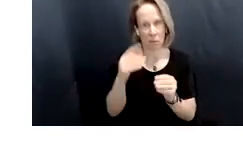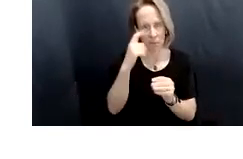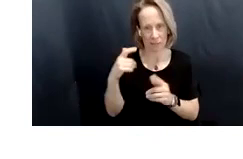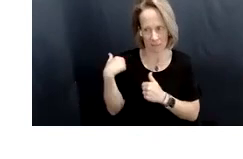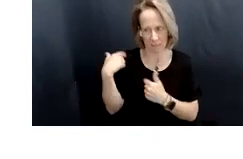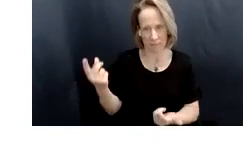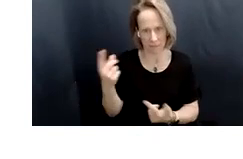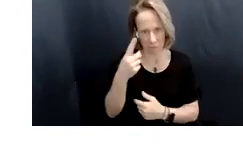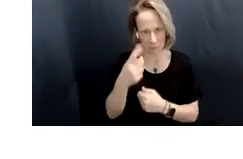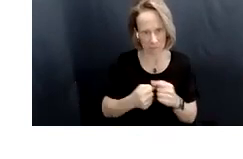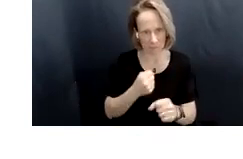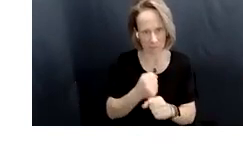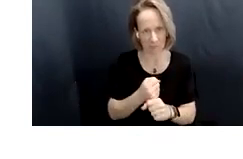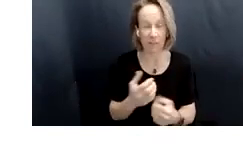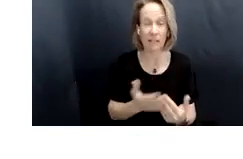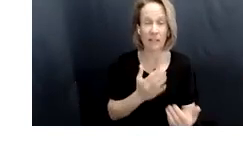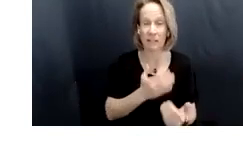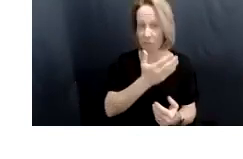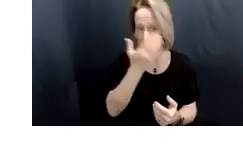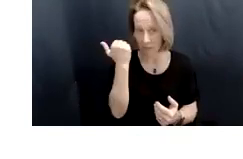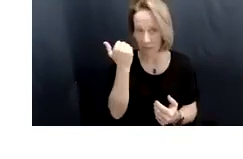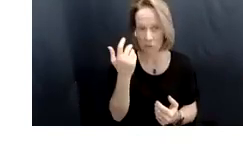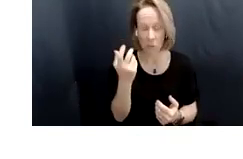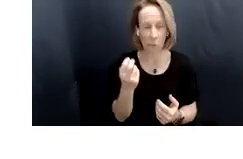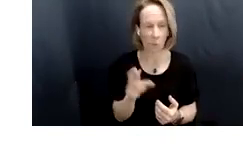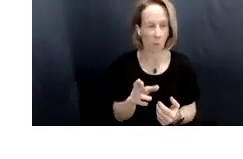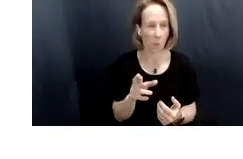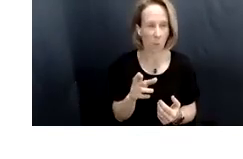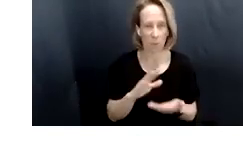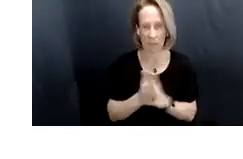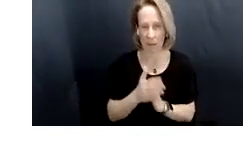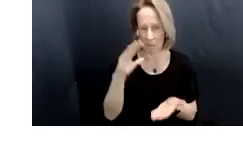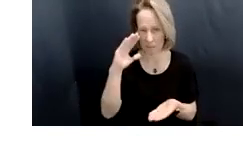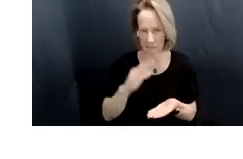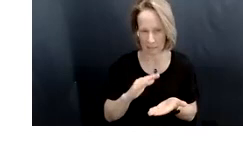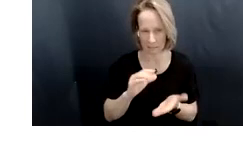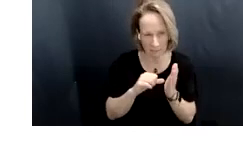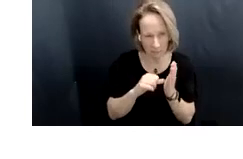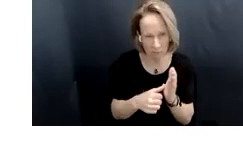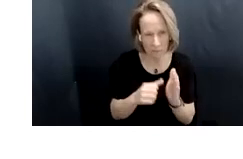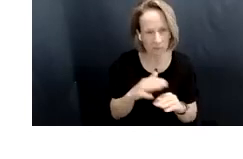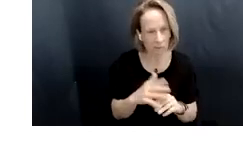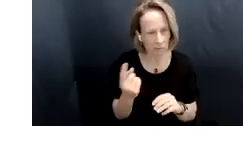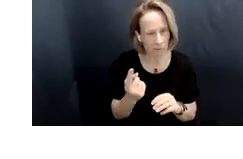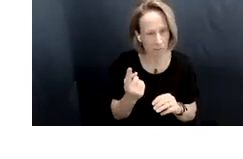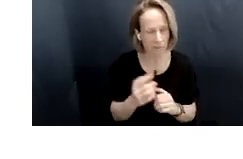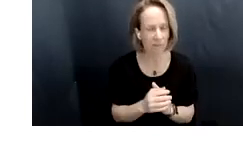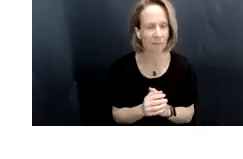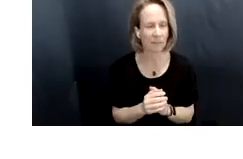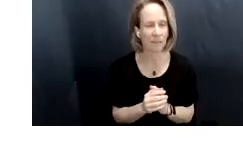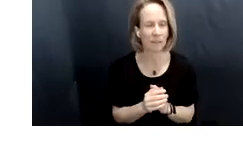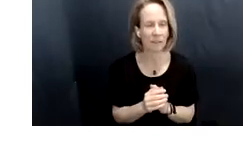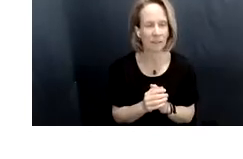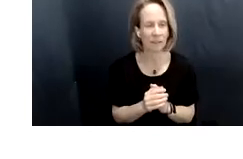us to forget or even place a little bit of less importance in one of the many facets. So while this is not going to